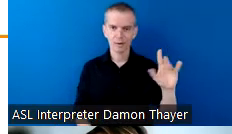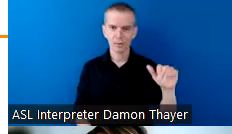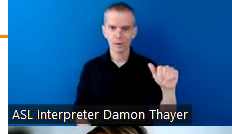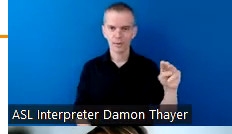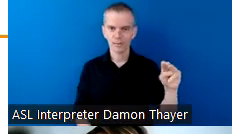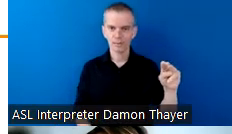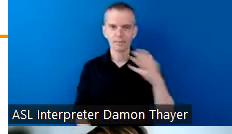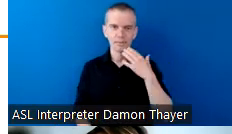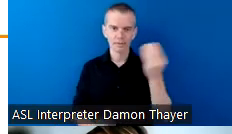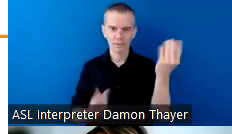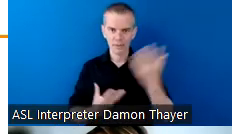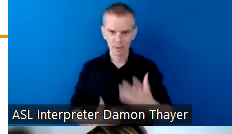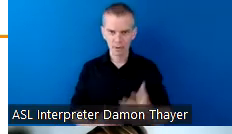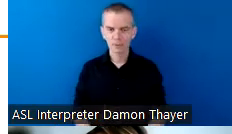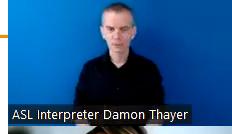know.